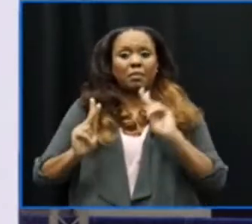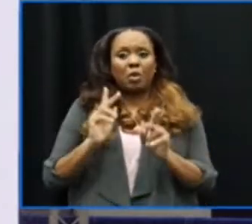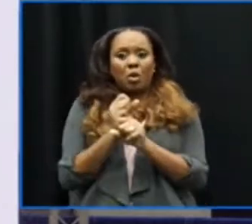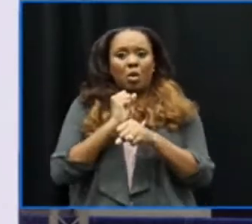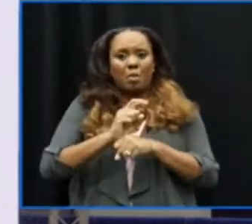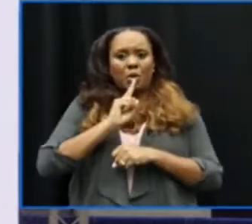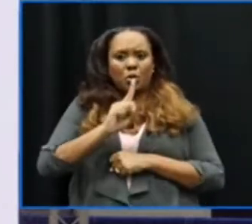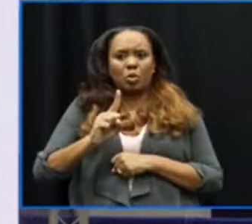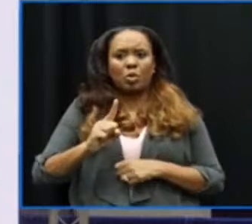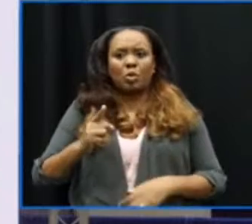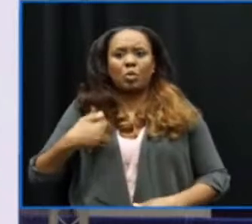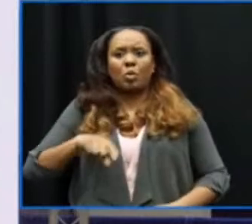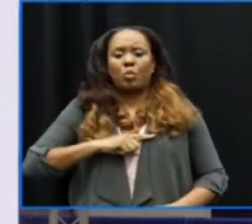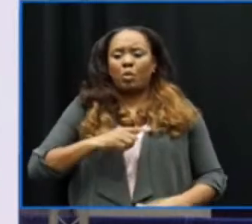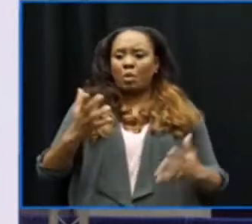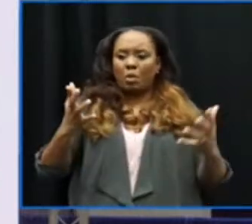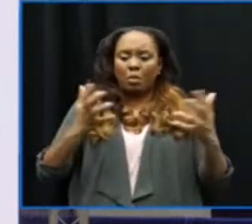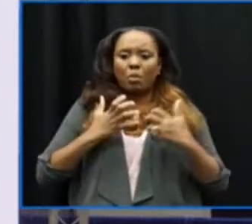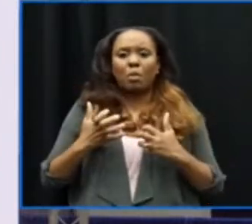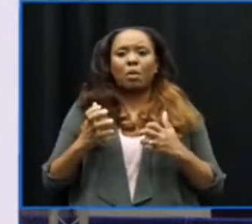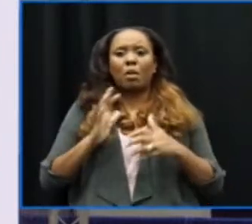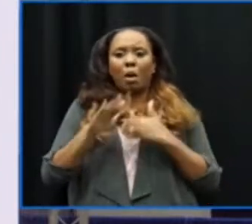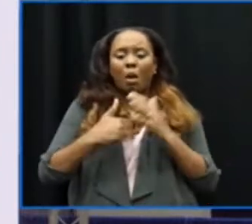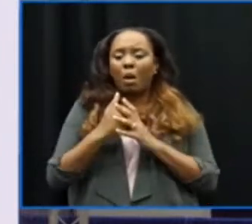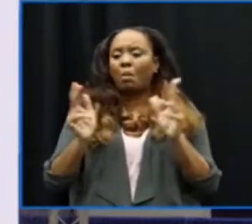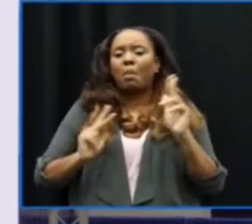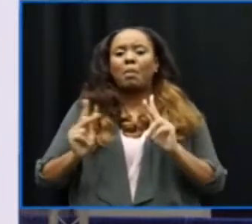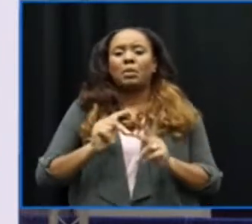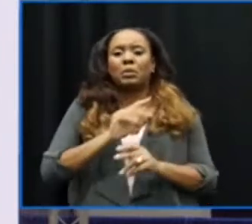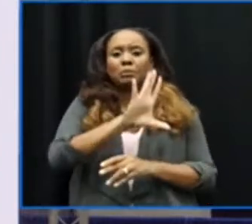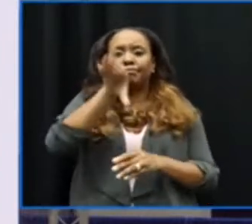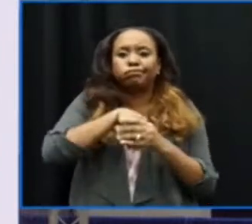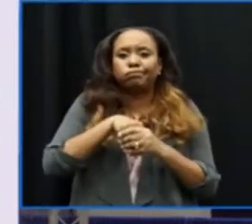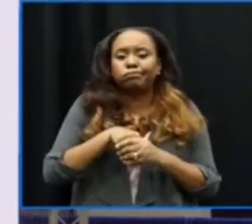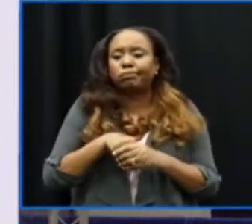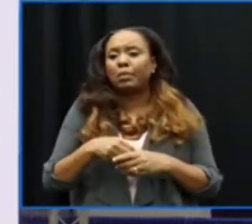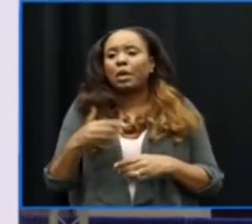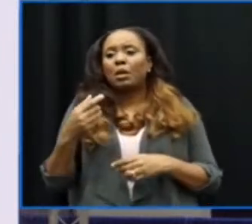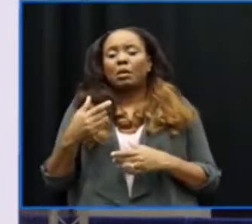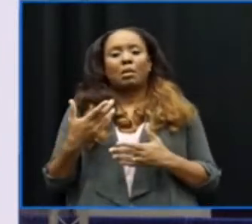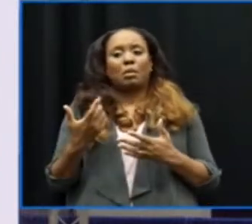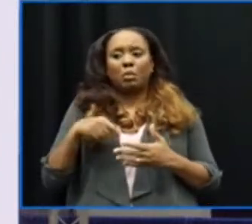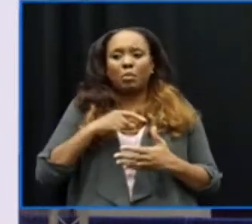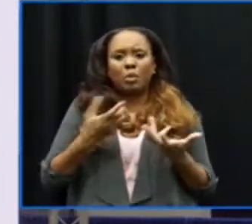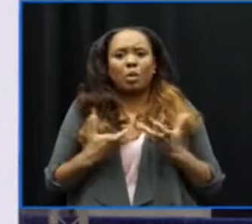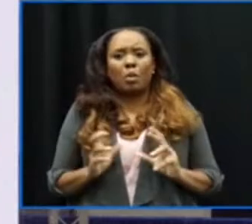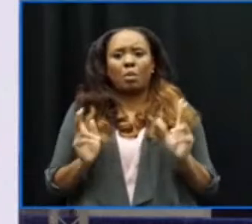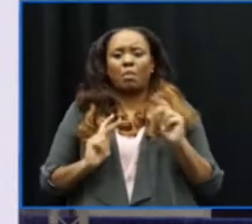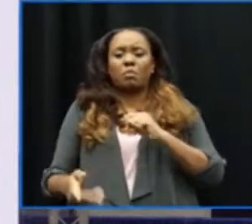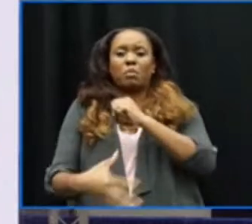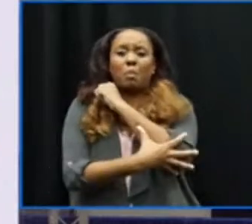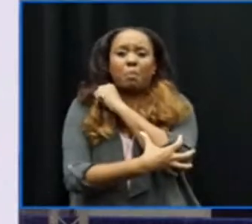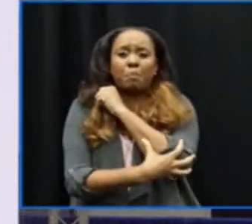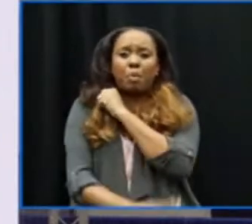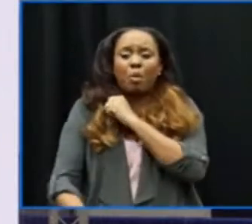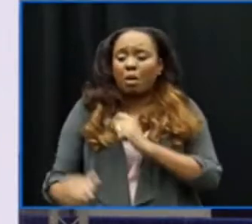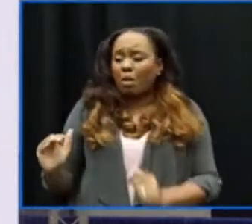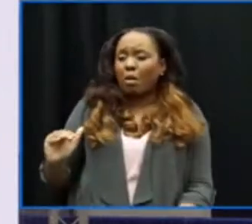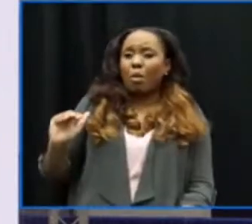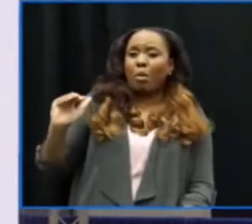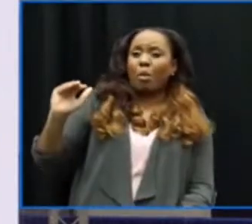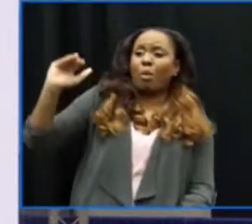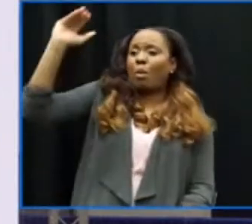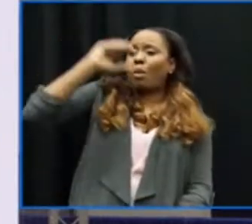that we want them to participate because we do not want them to be poor in old age, we have to find a way to ensure that